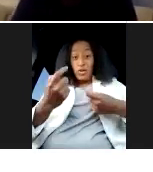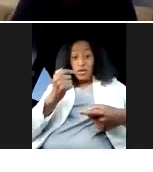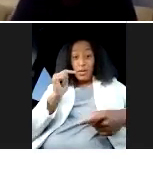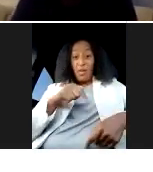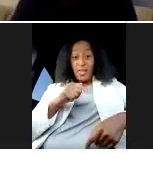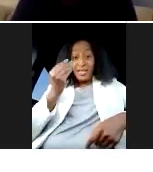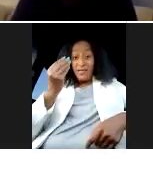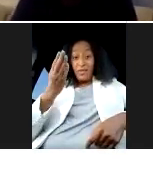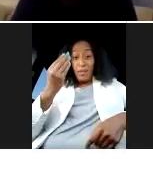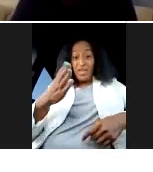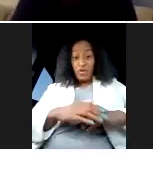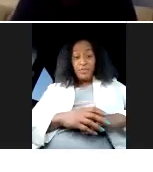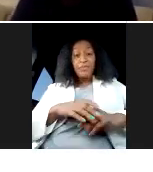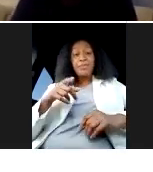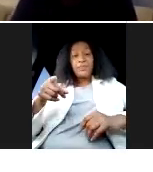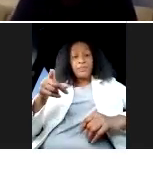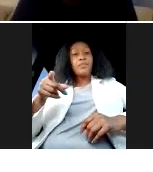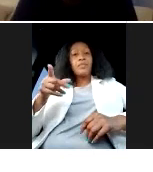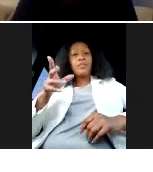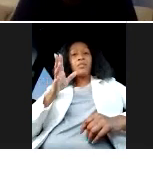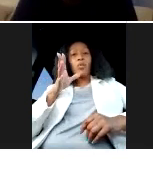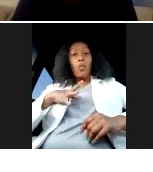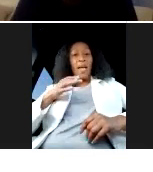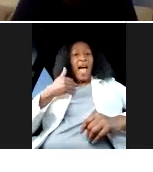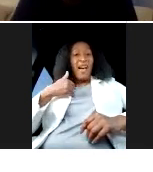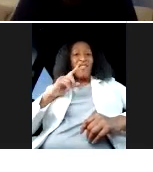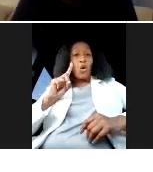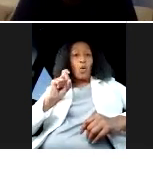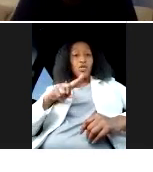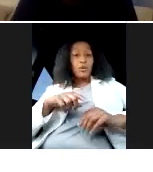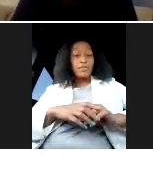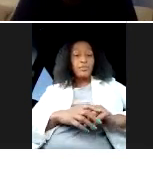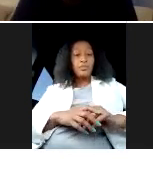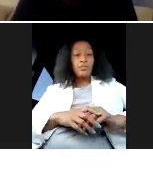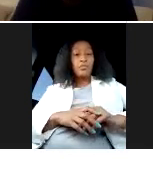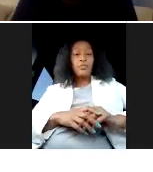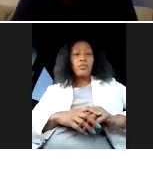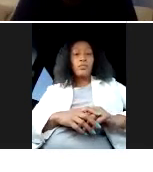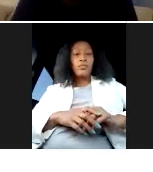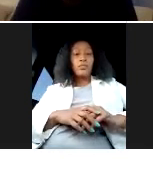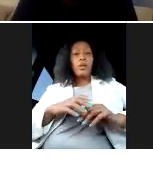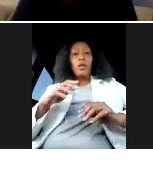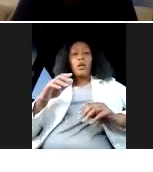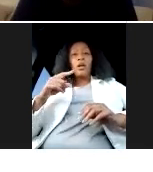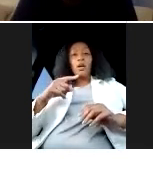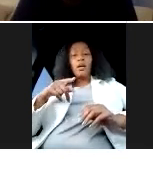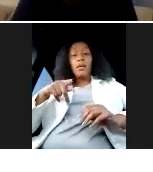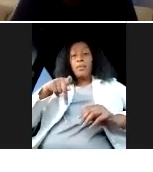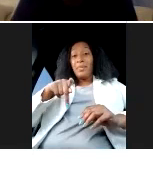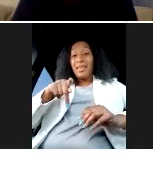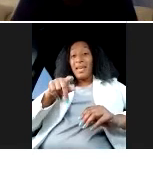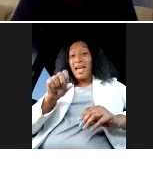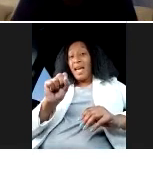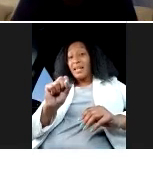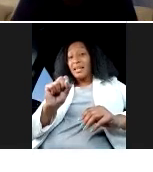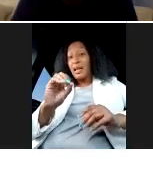I have a question. Yes, please. On the PS number 1, I'm a